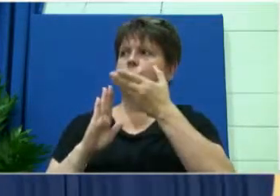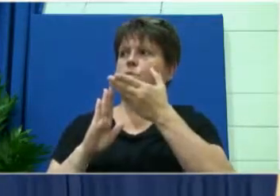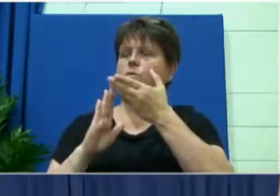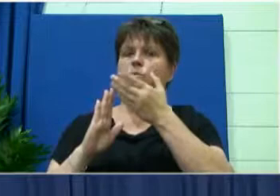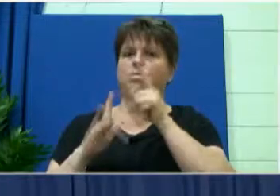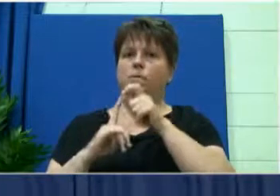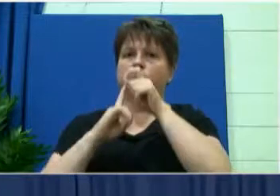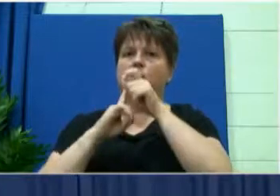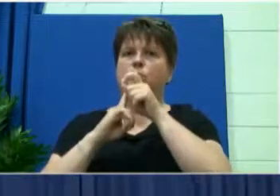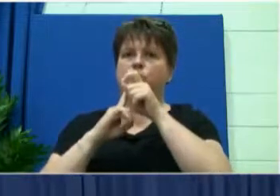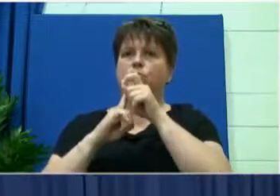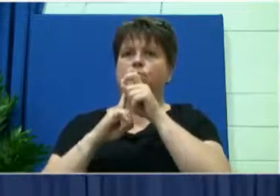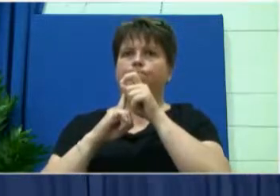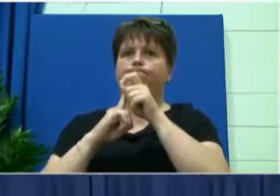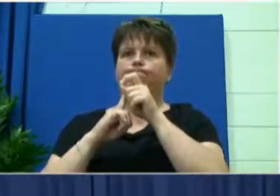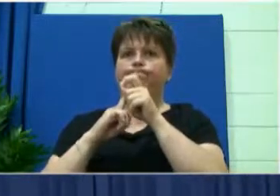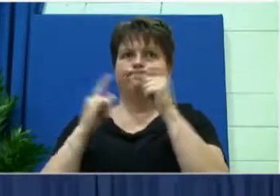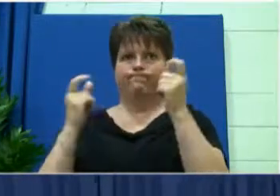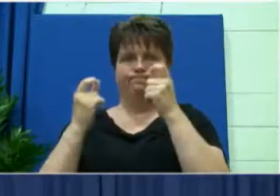very special occasion.